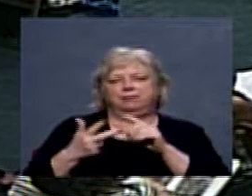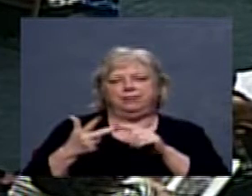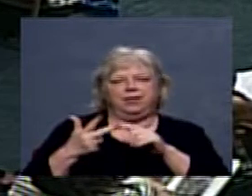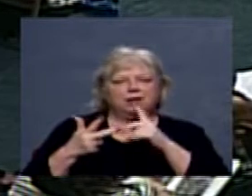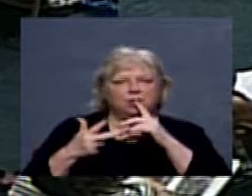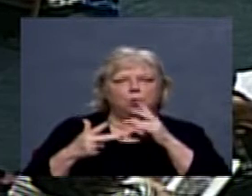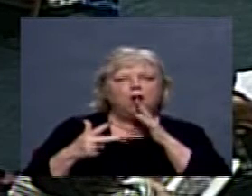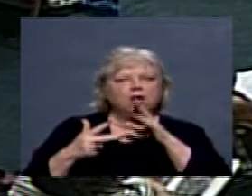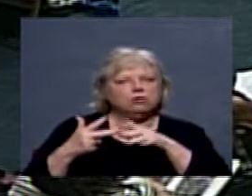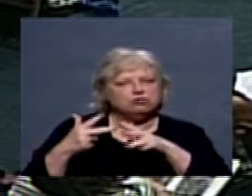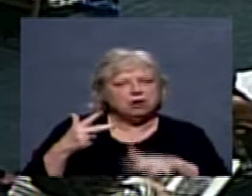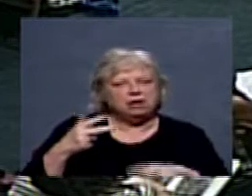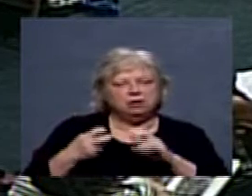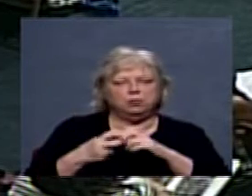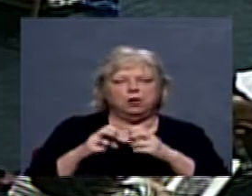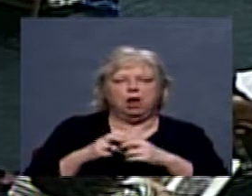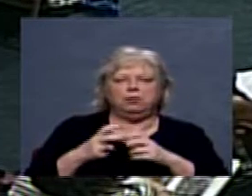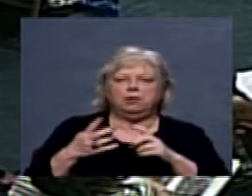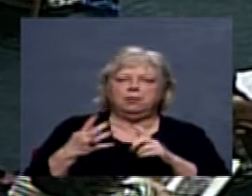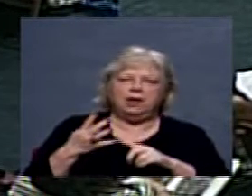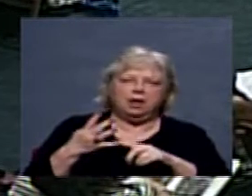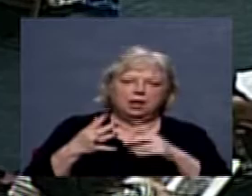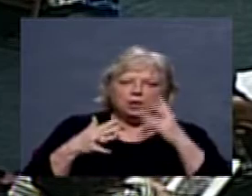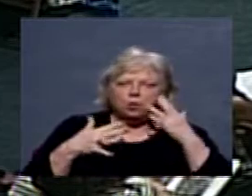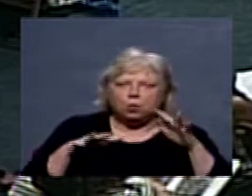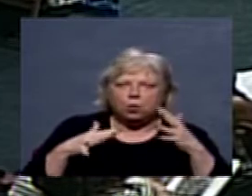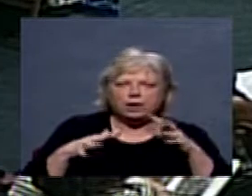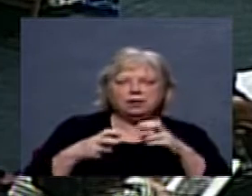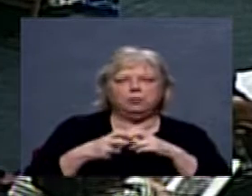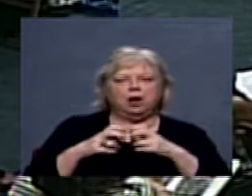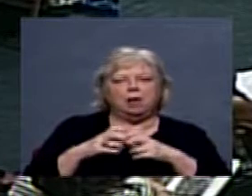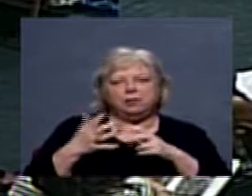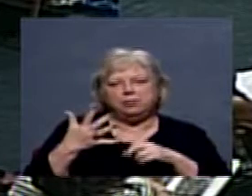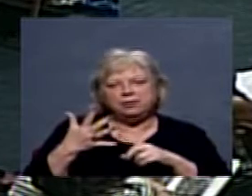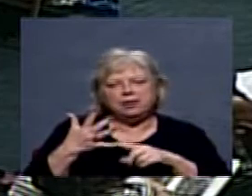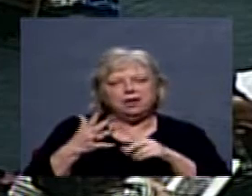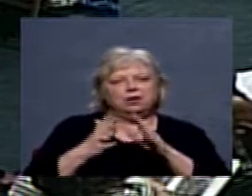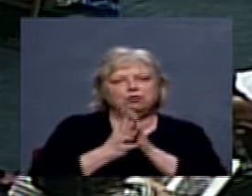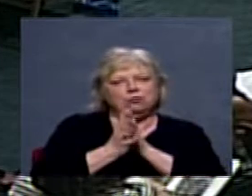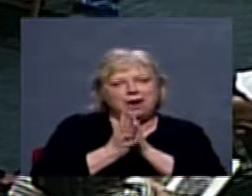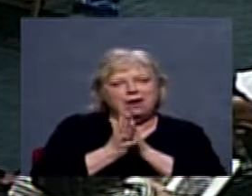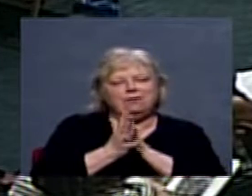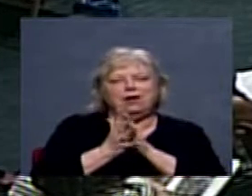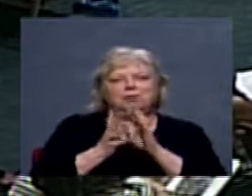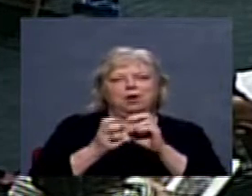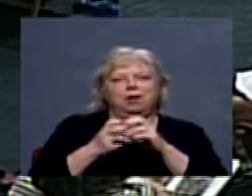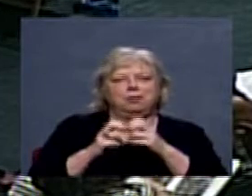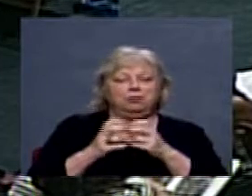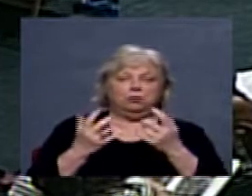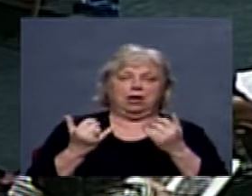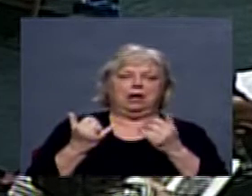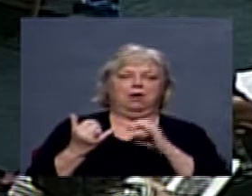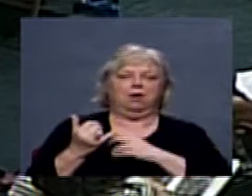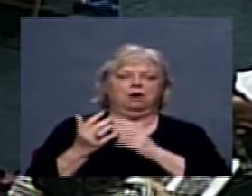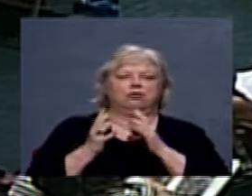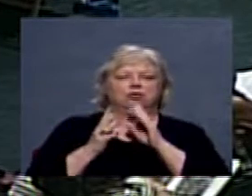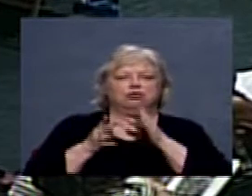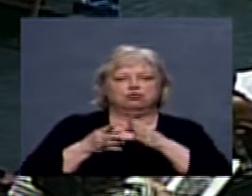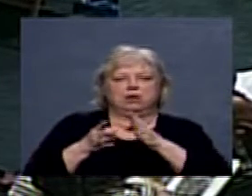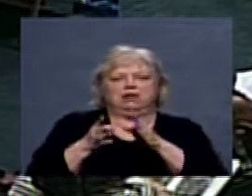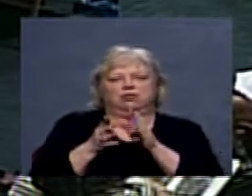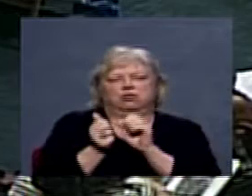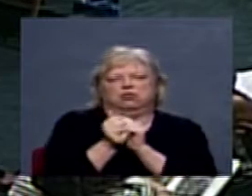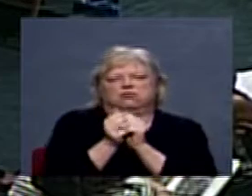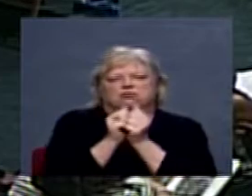issues, the fact that there may be noise issues, the fact that there may be congestion. Right now, our streets are so crowded, you can barely